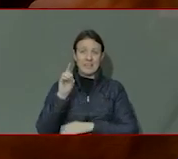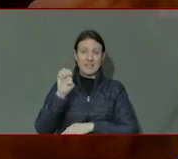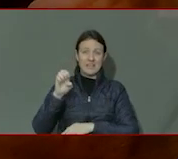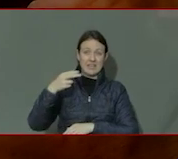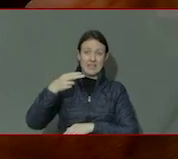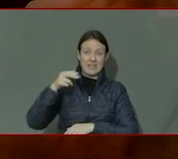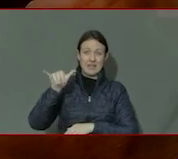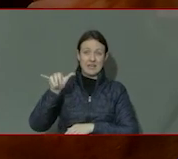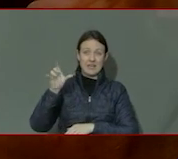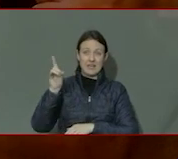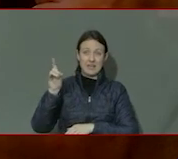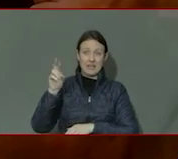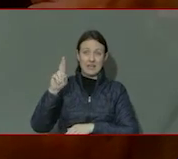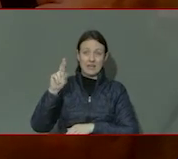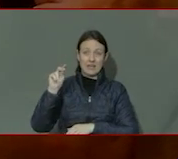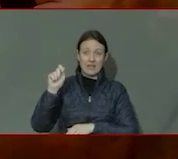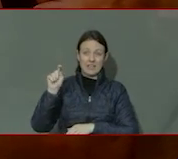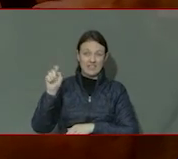dehydrated?